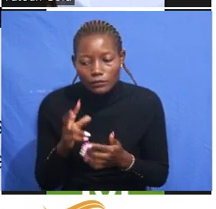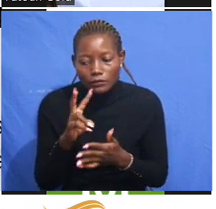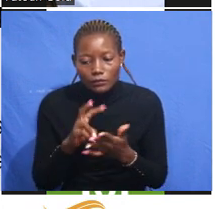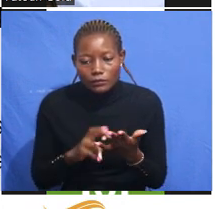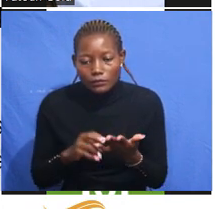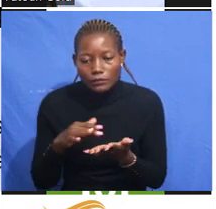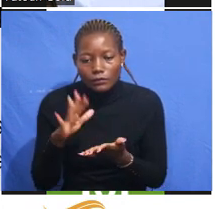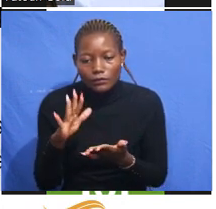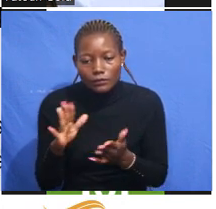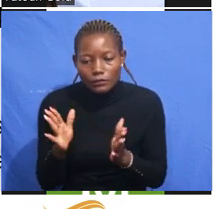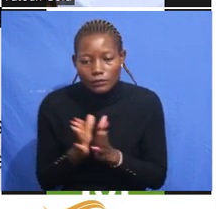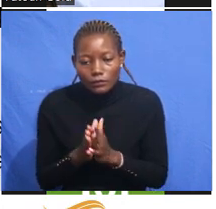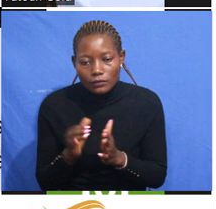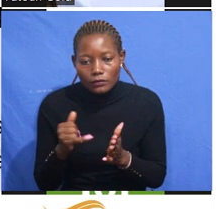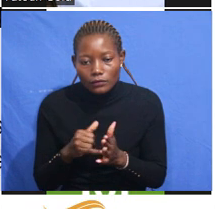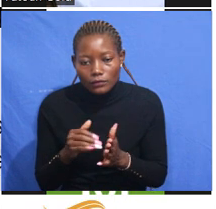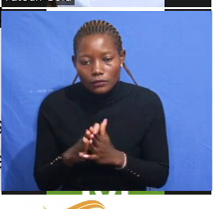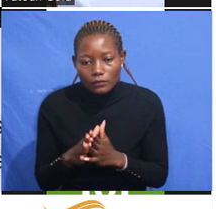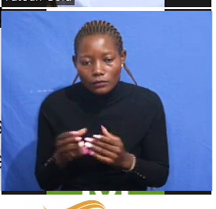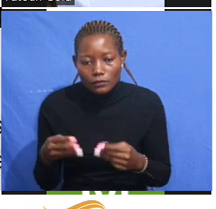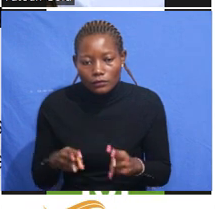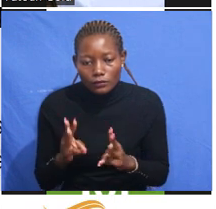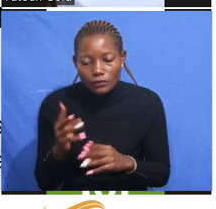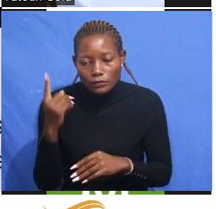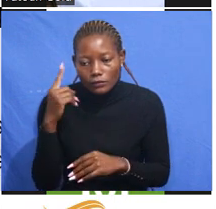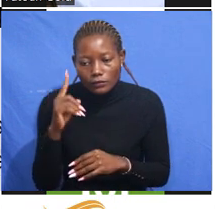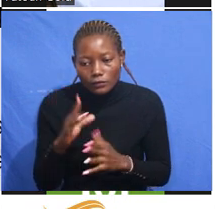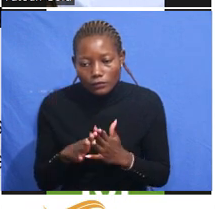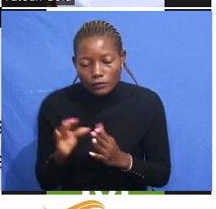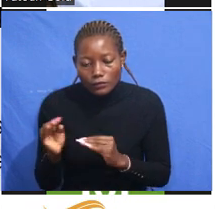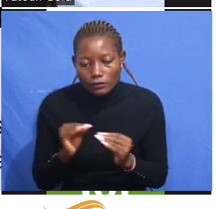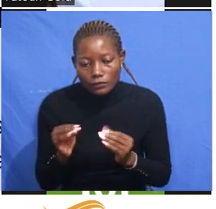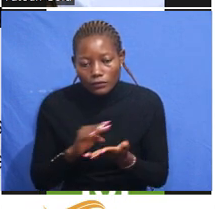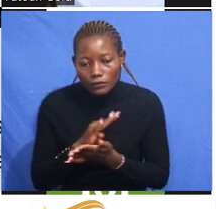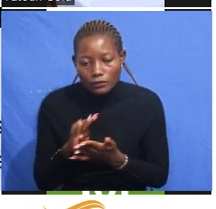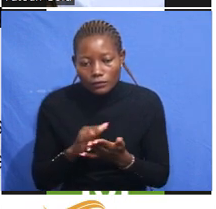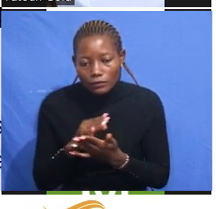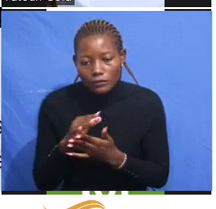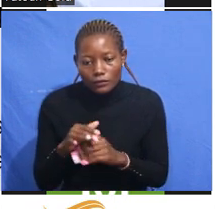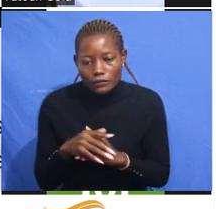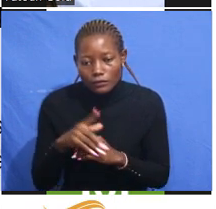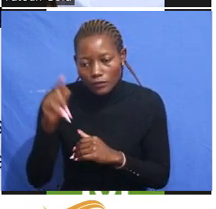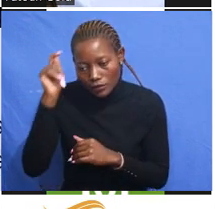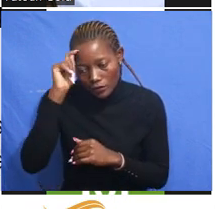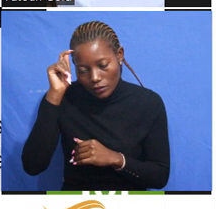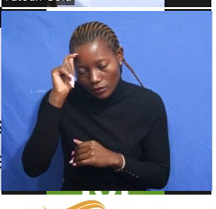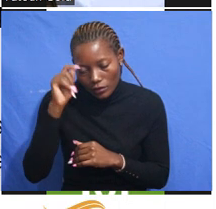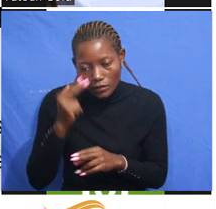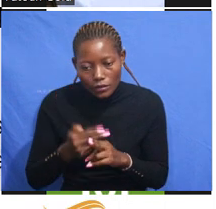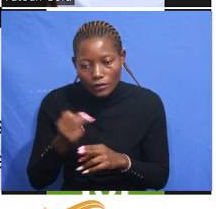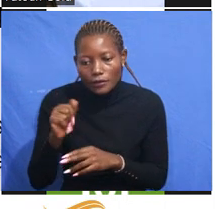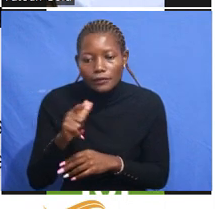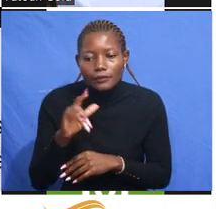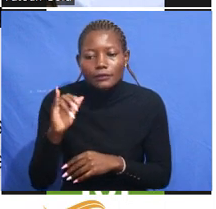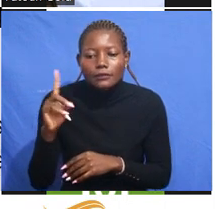And it is the mechanism of muscular contraction is based on the theory called sliding filament theory. I will